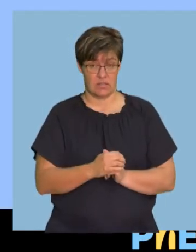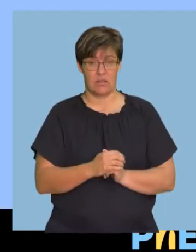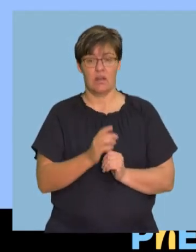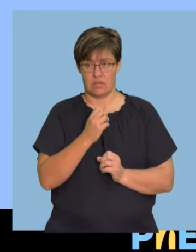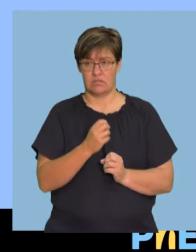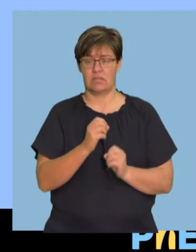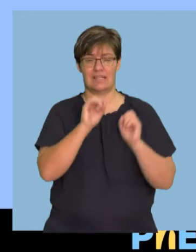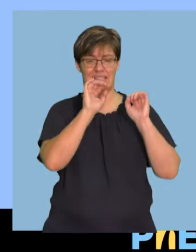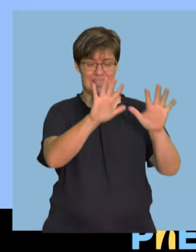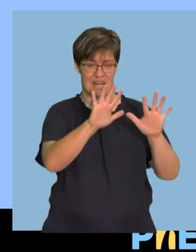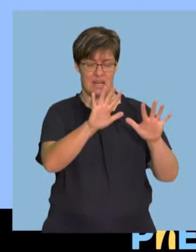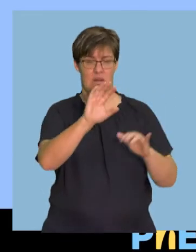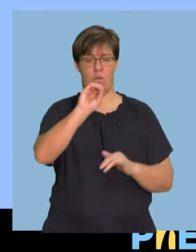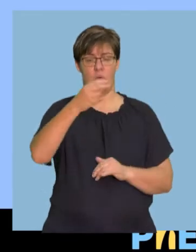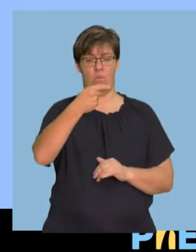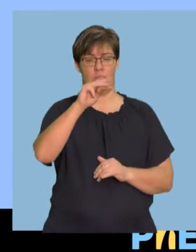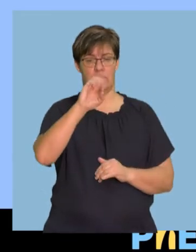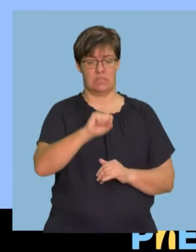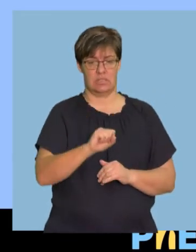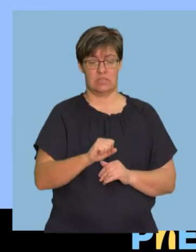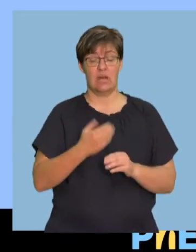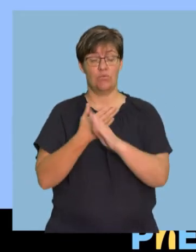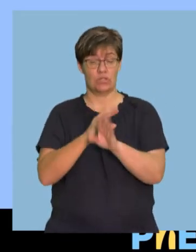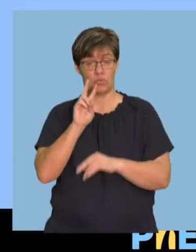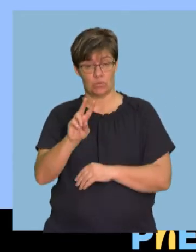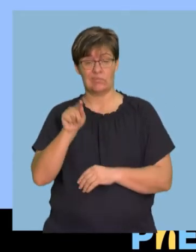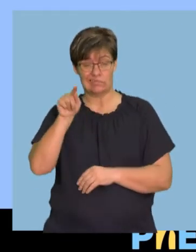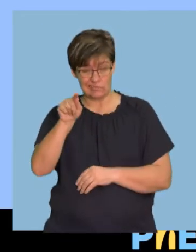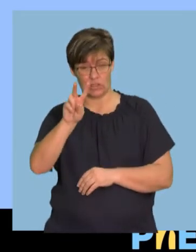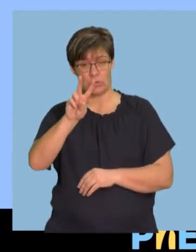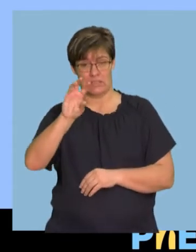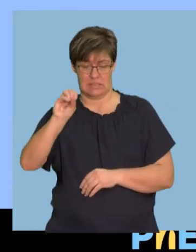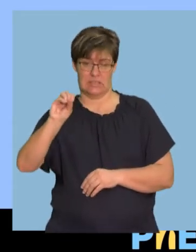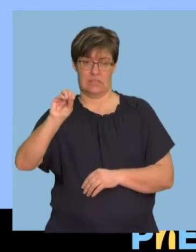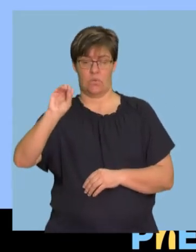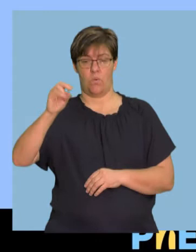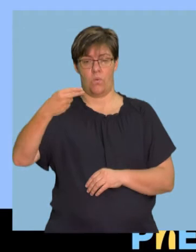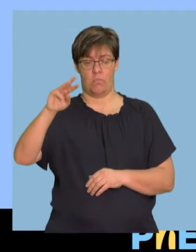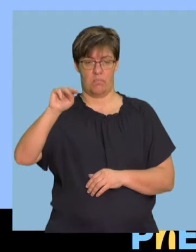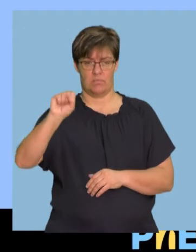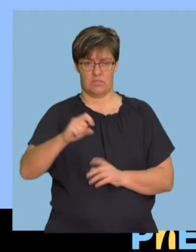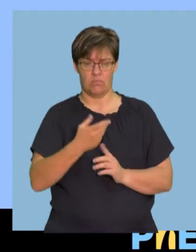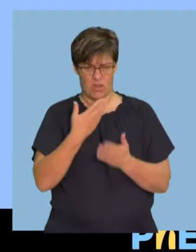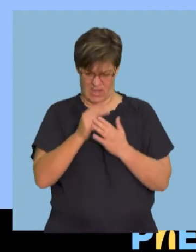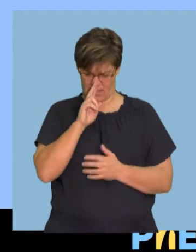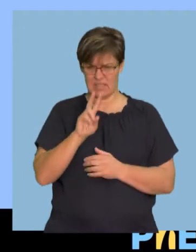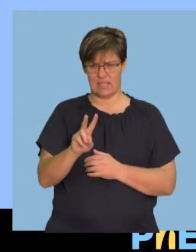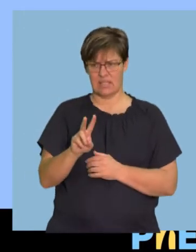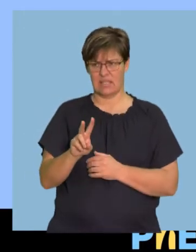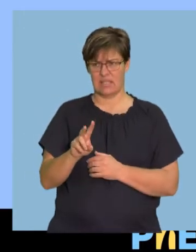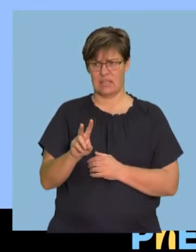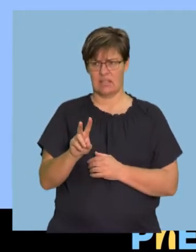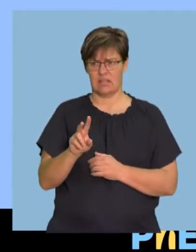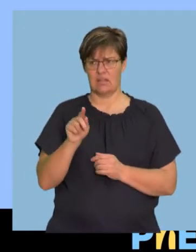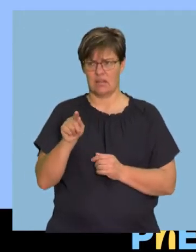okay, the one that we've highlighted is 10 ohms. Resistor 2 is double that, which is 20 ohms, okay? But we can